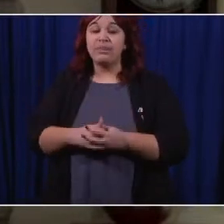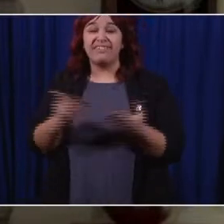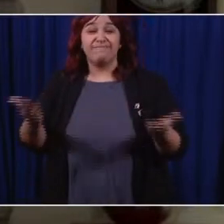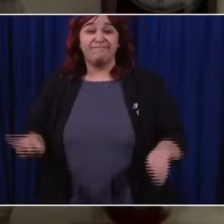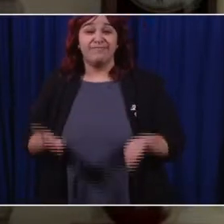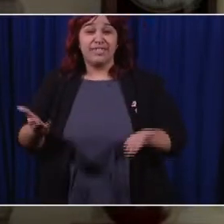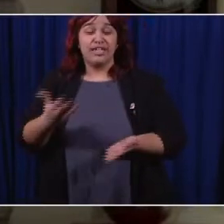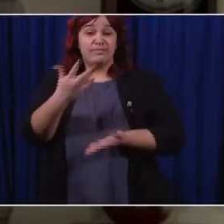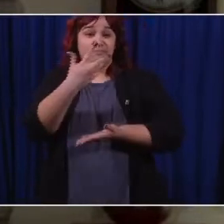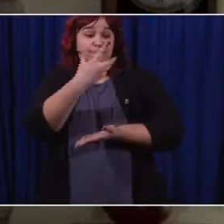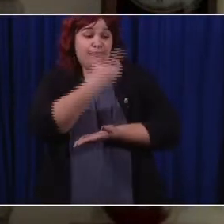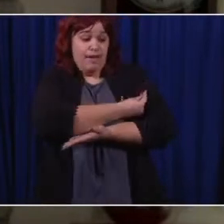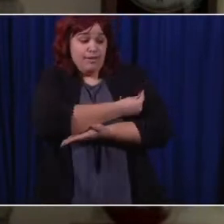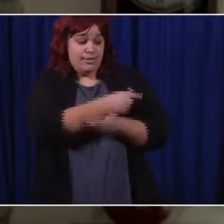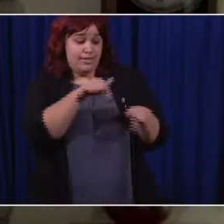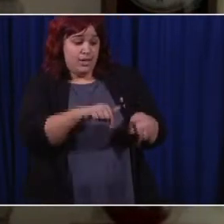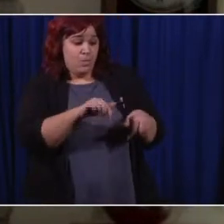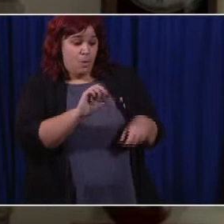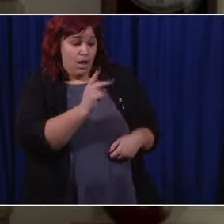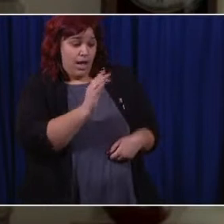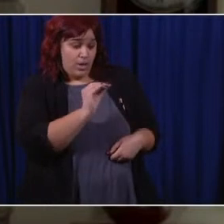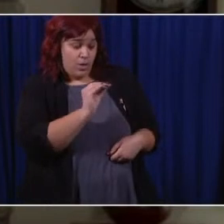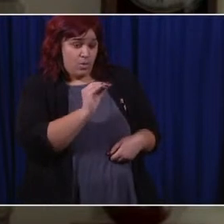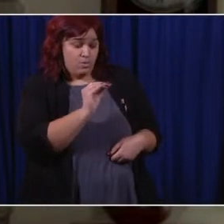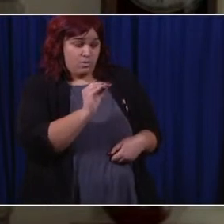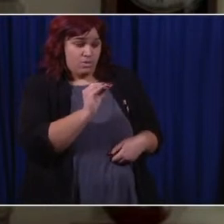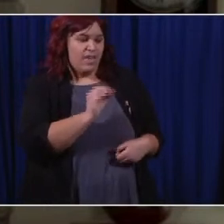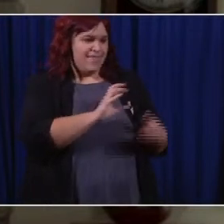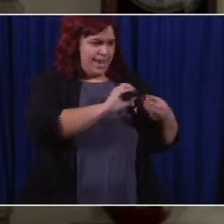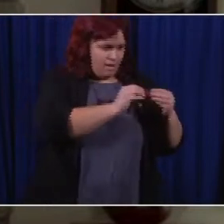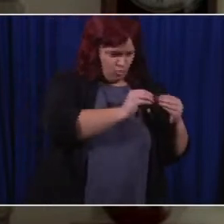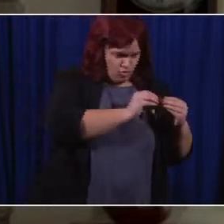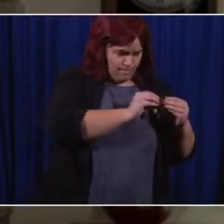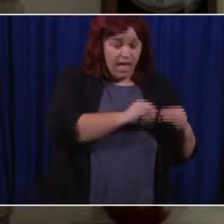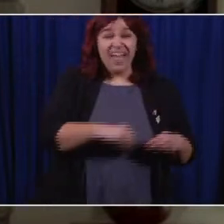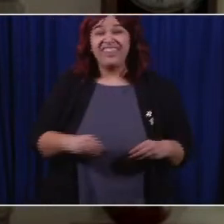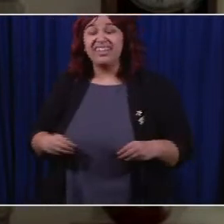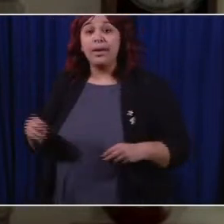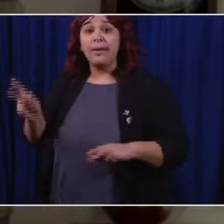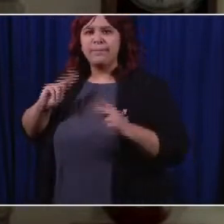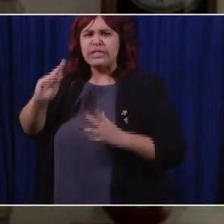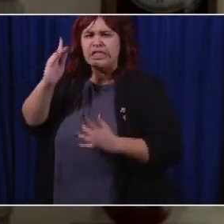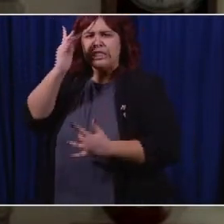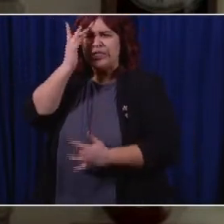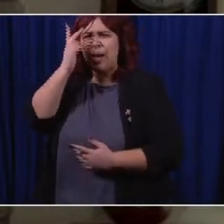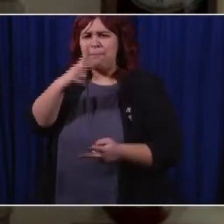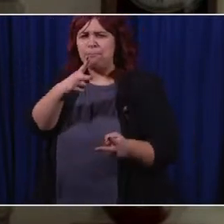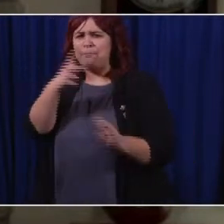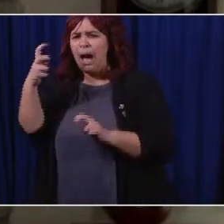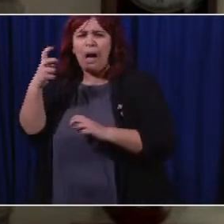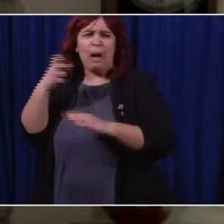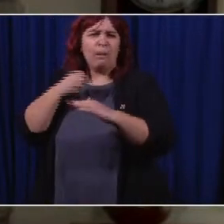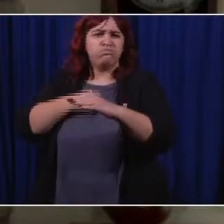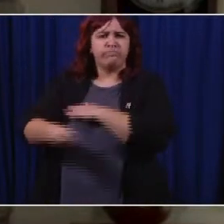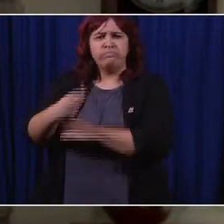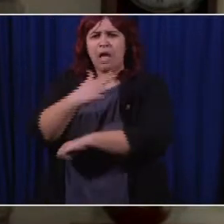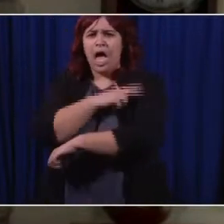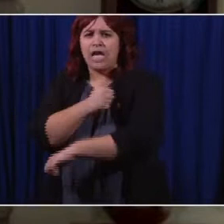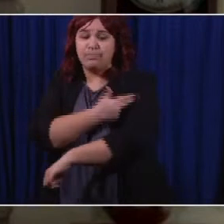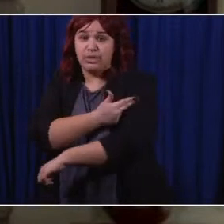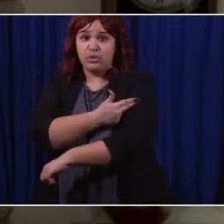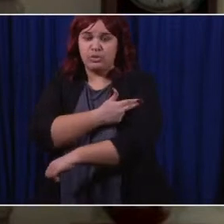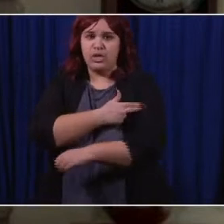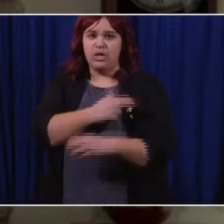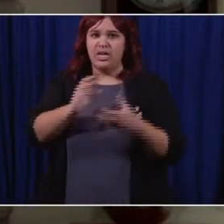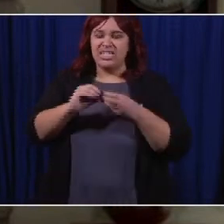Ohioans versus the pace we're seeing Ohioans being hospitalized, are we still concerned that our hospitals could become overwhelmed, or are we hopeful